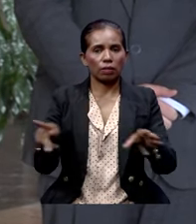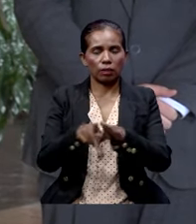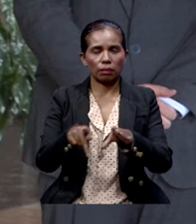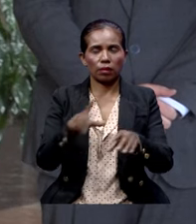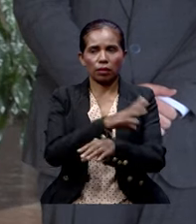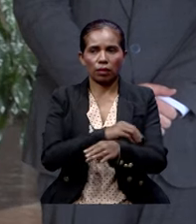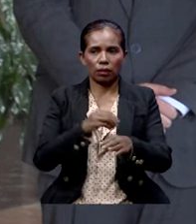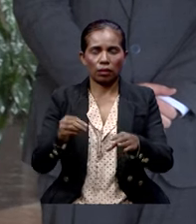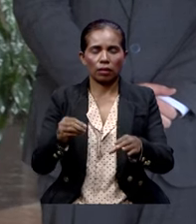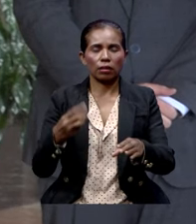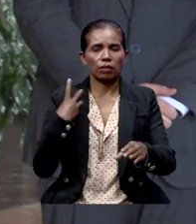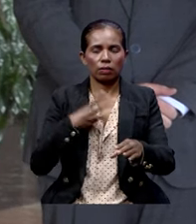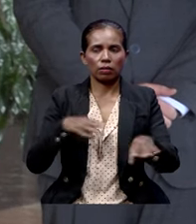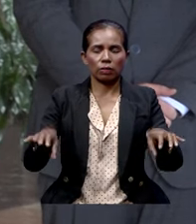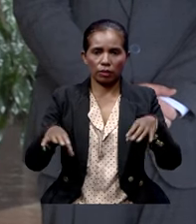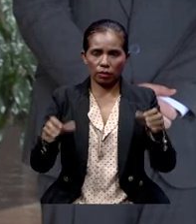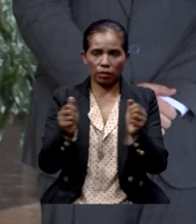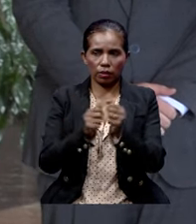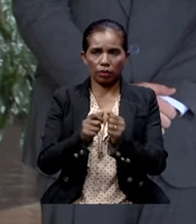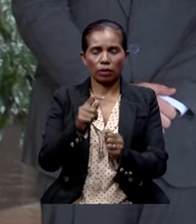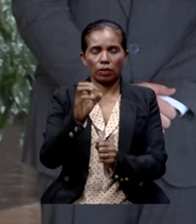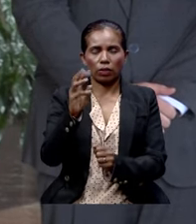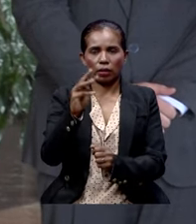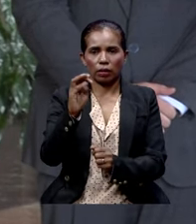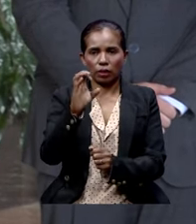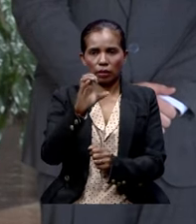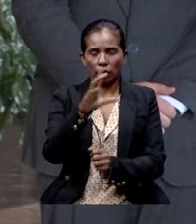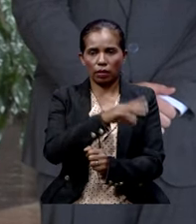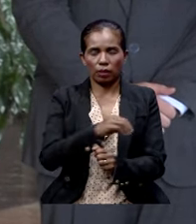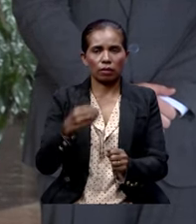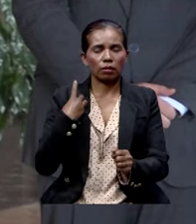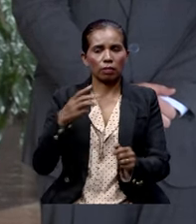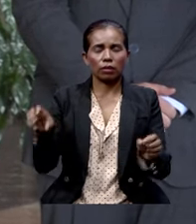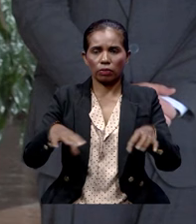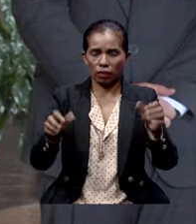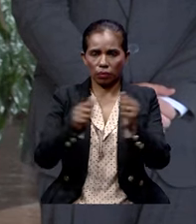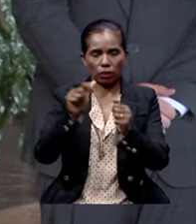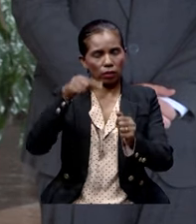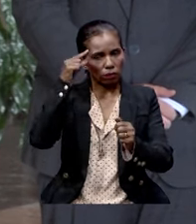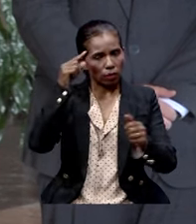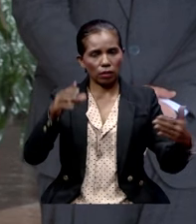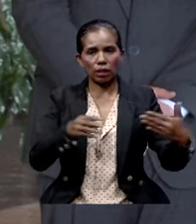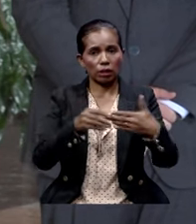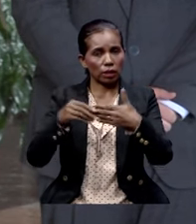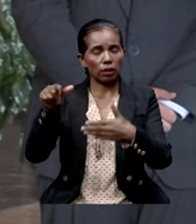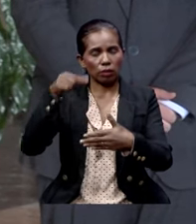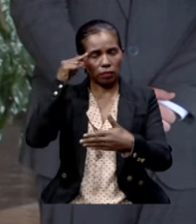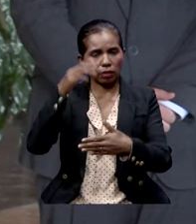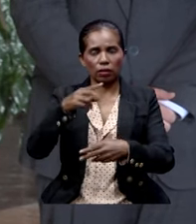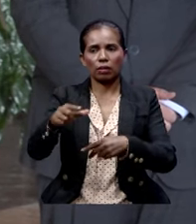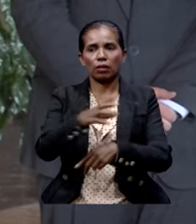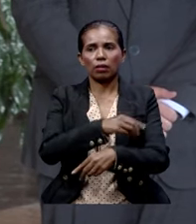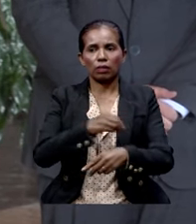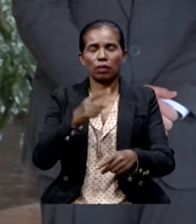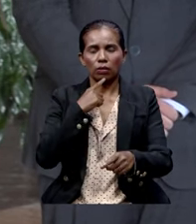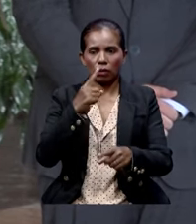of the work that we do as the Tony Blair Institute. So we are experts in governments. We work with leaders of governments around the world to make sure that